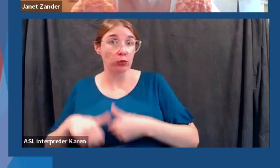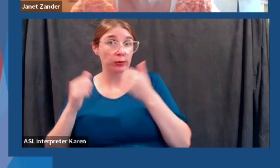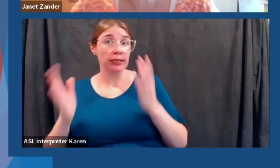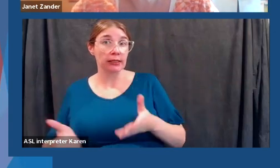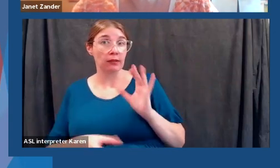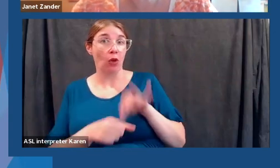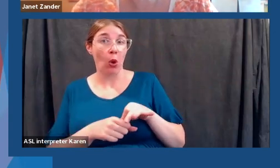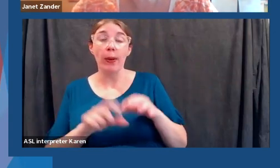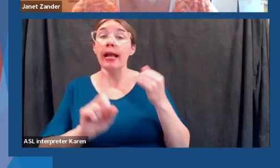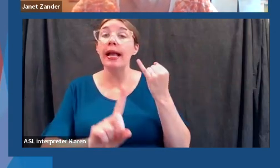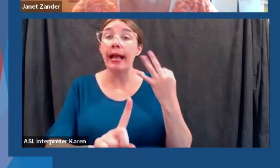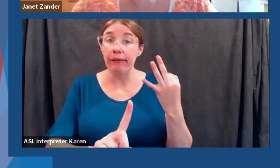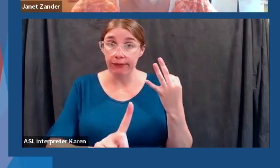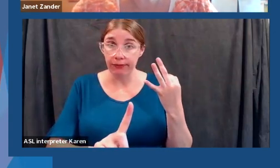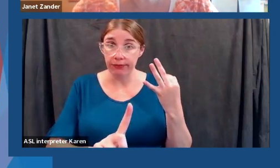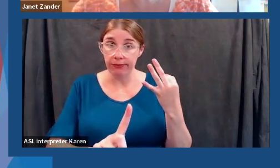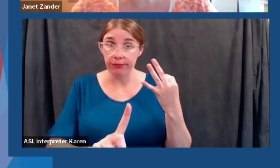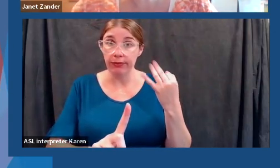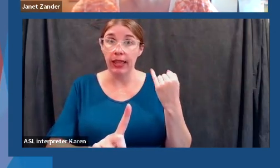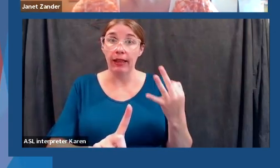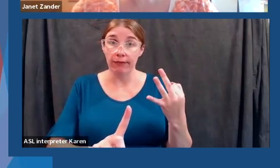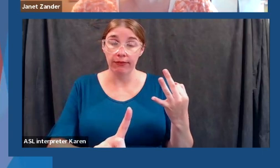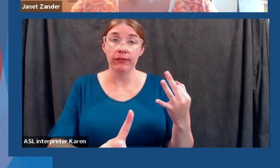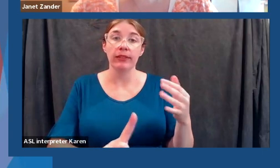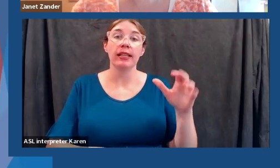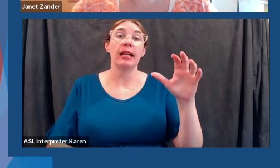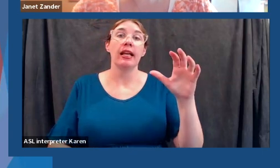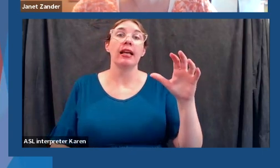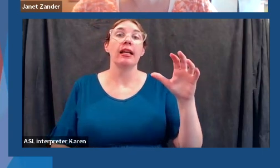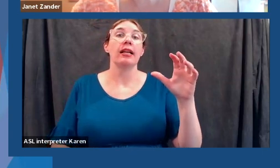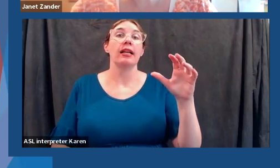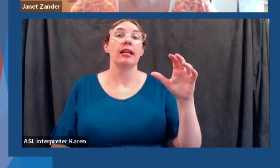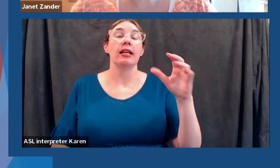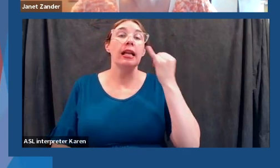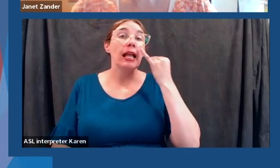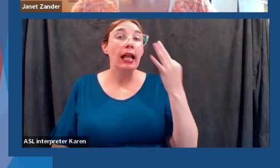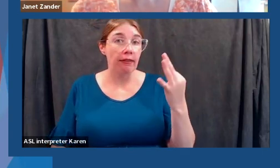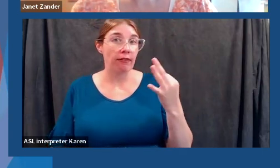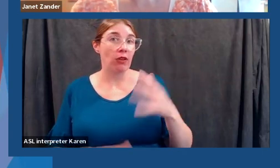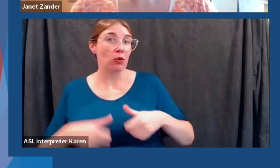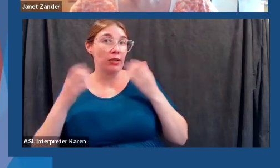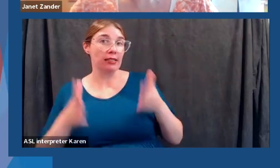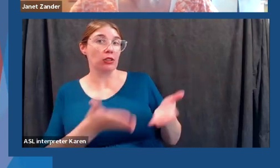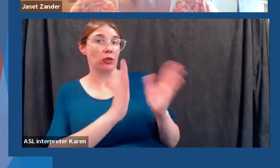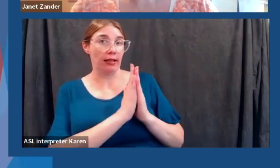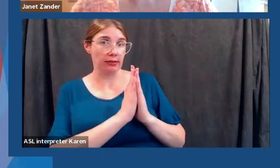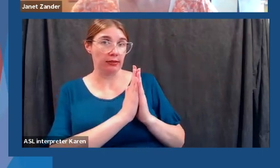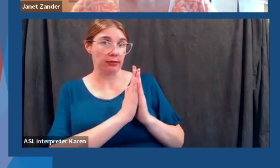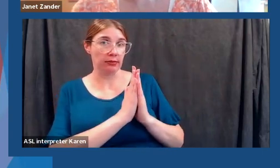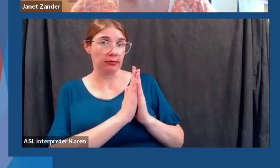if, again, just like special voting deputies, if that assistance is requested. And